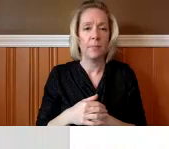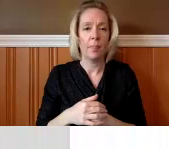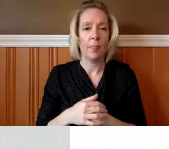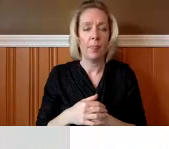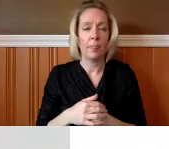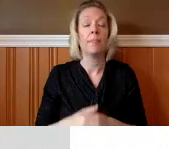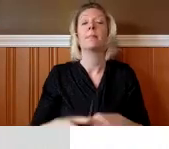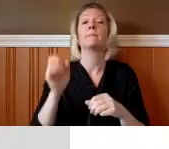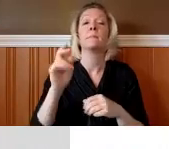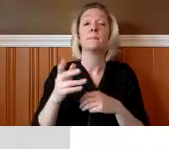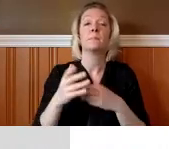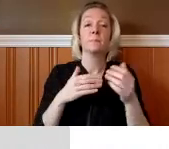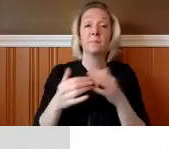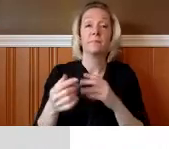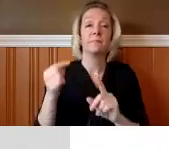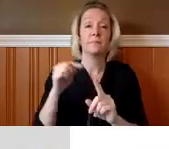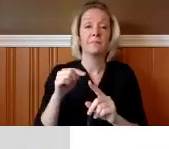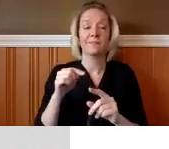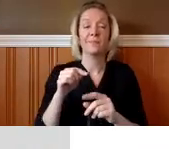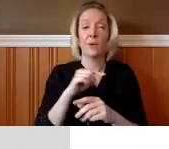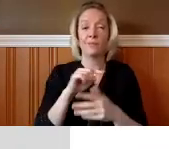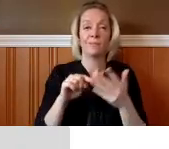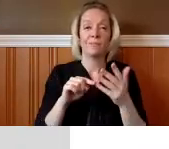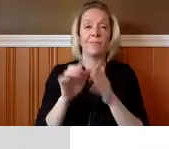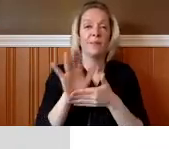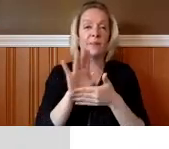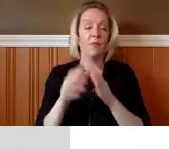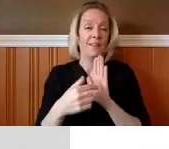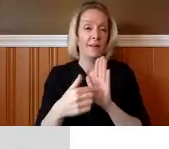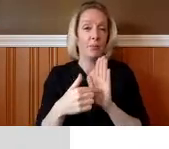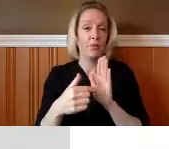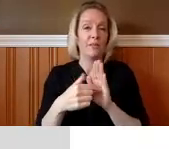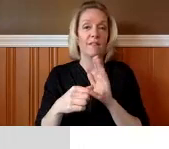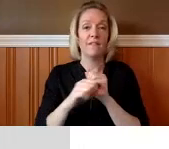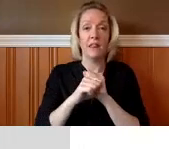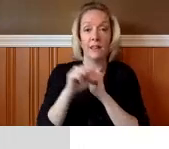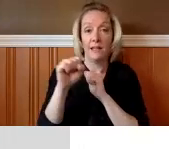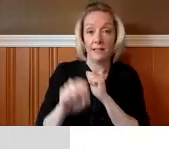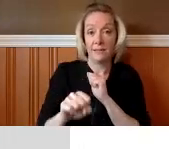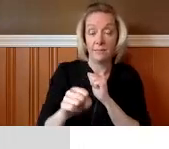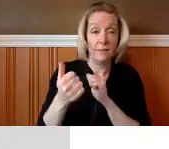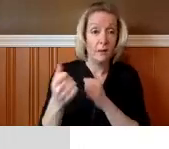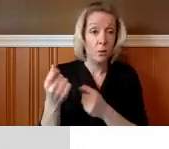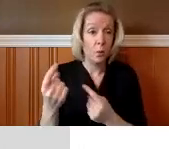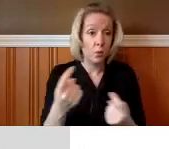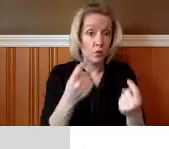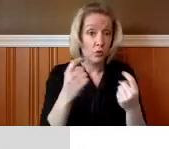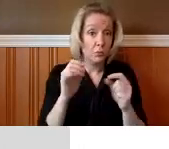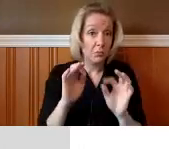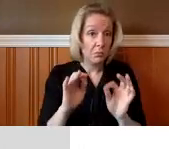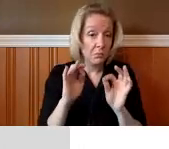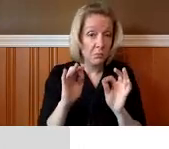All right, so those are our examples of latency. Any questions about that one? Moving